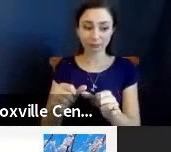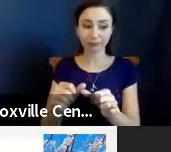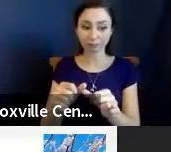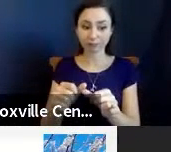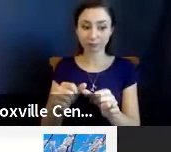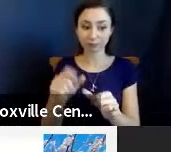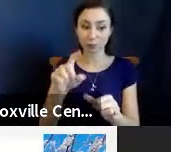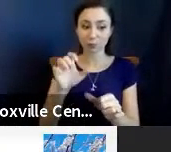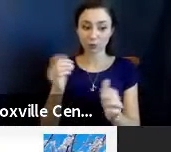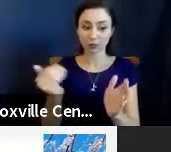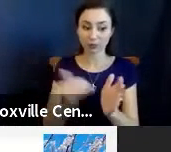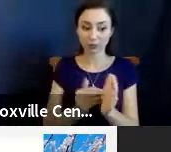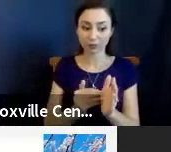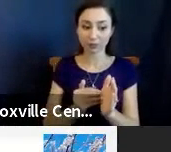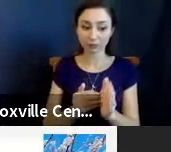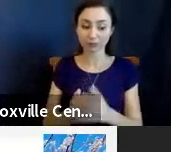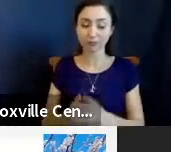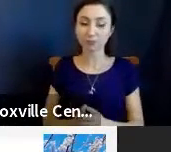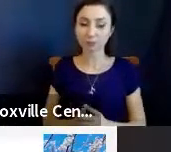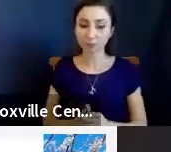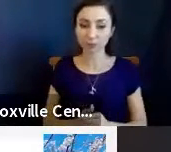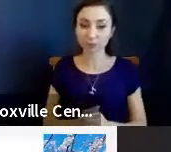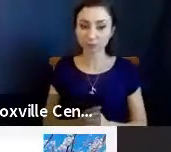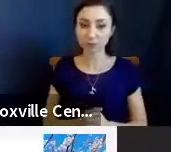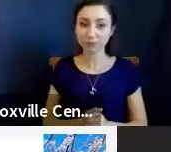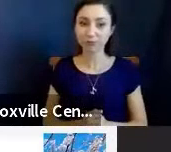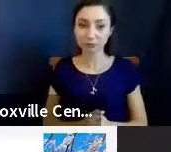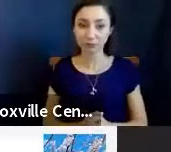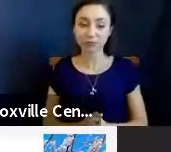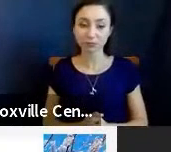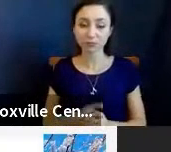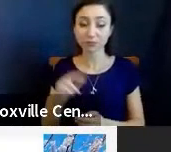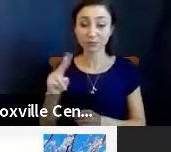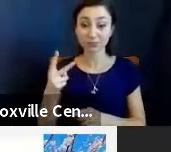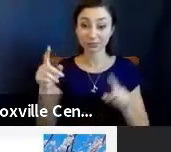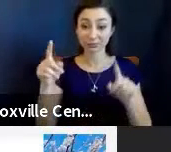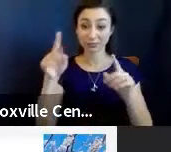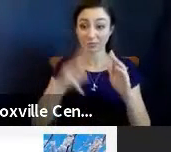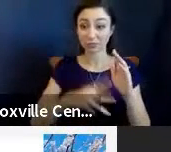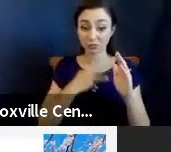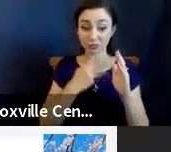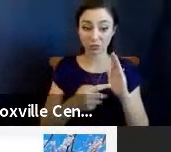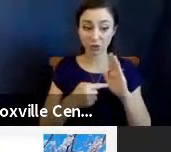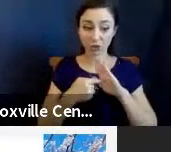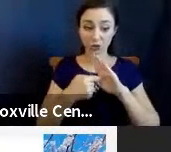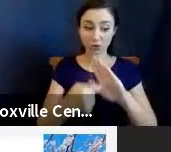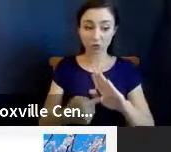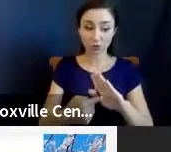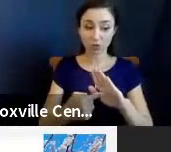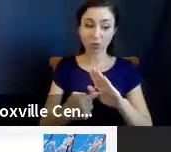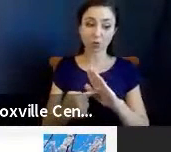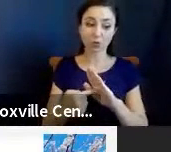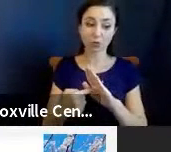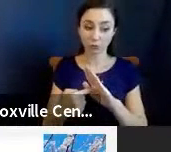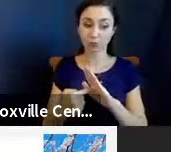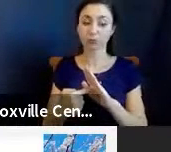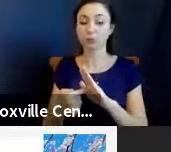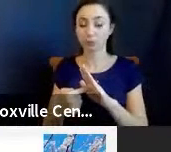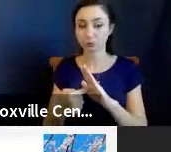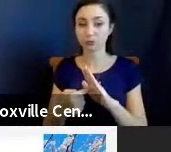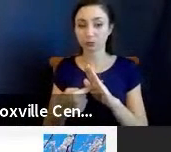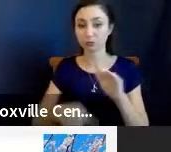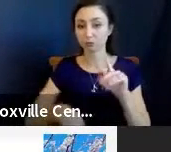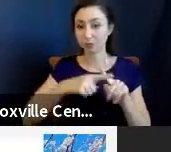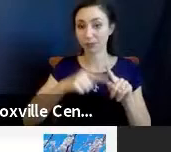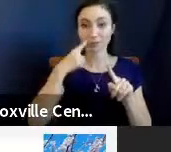100,000. And the second chart shows the percent positive of COVID for COVID testing. This is data